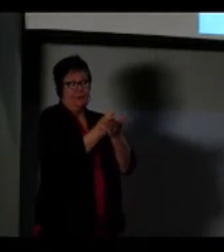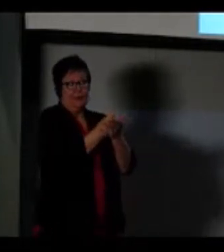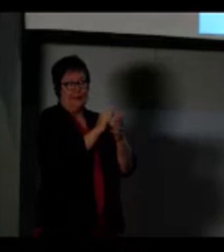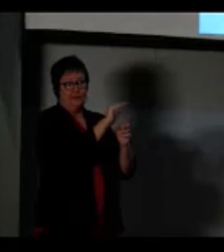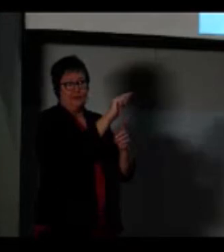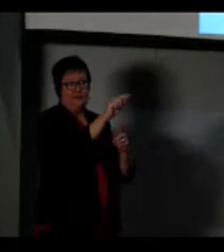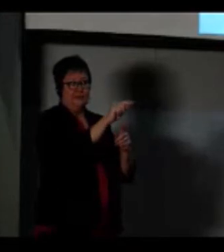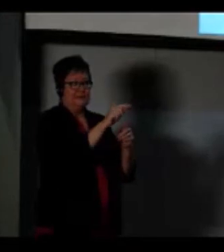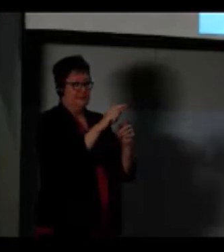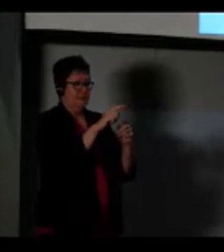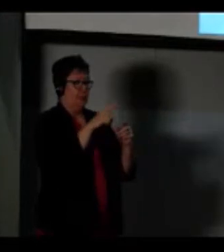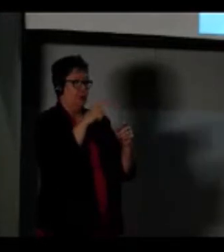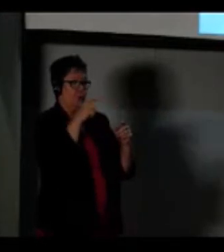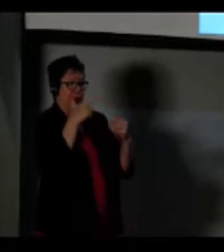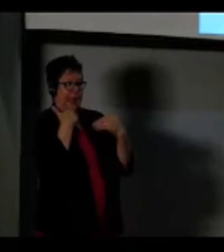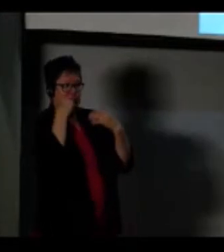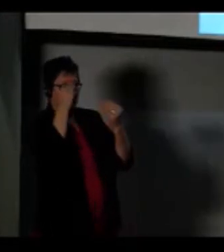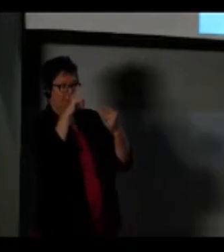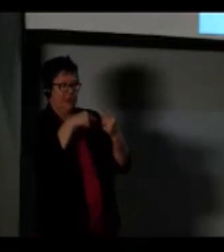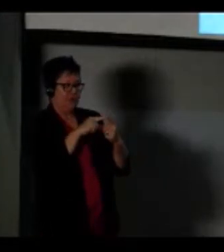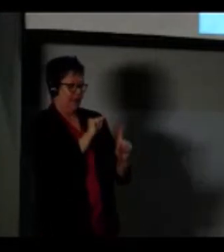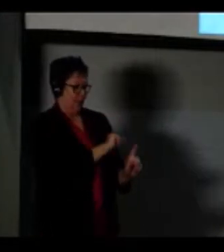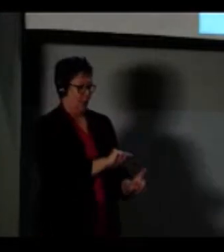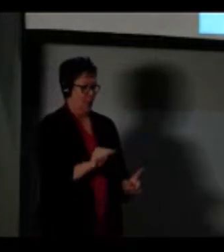these particular people that we care about.